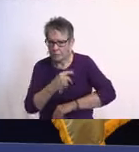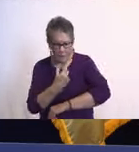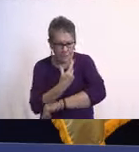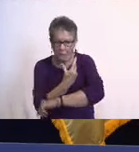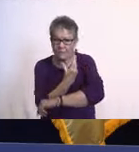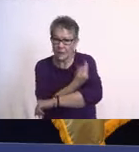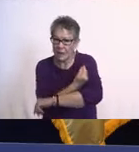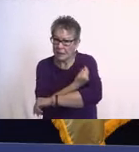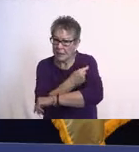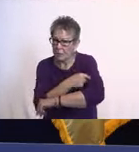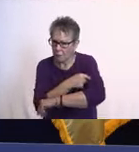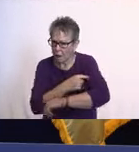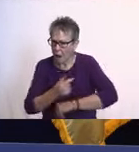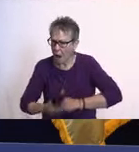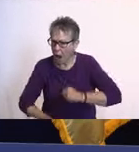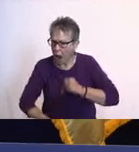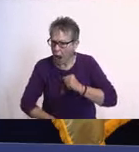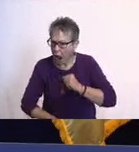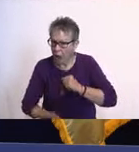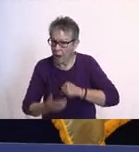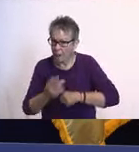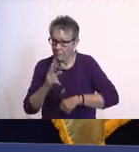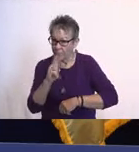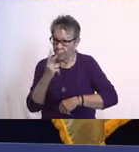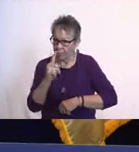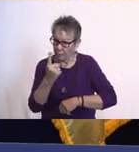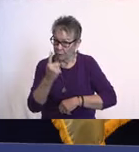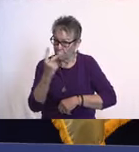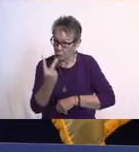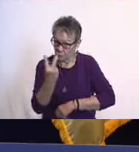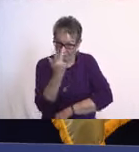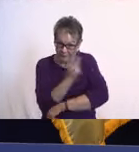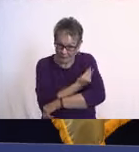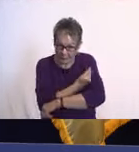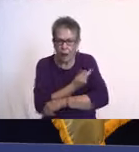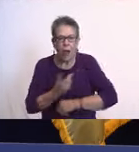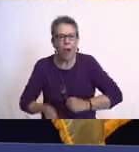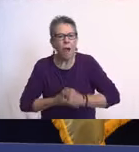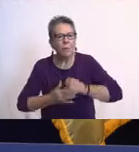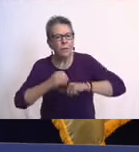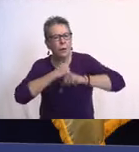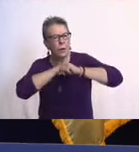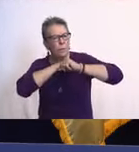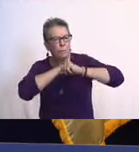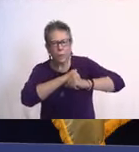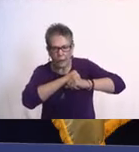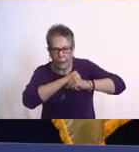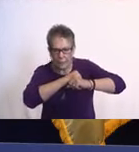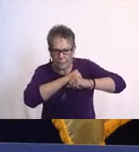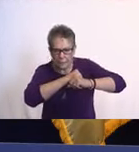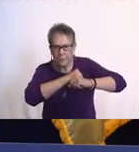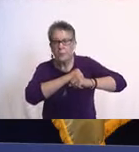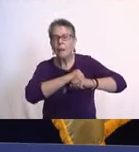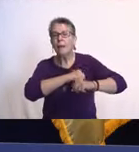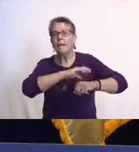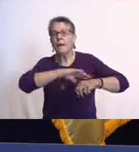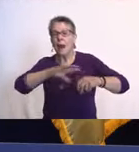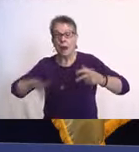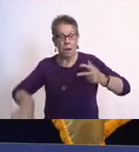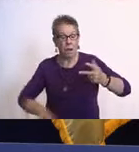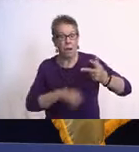boosters. As of January 8th, 2022, during the period that Omicron variant was